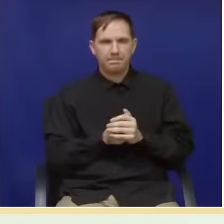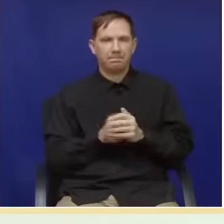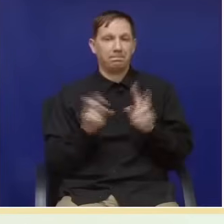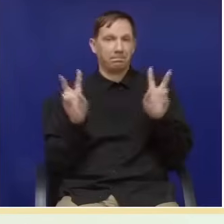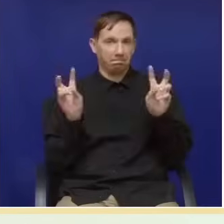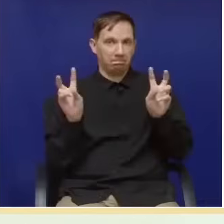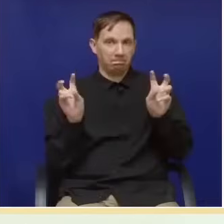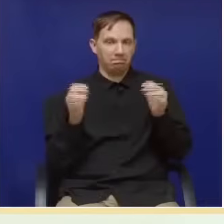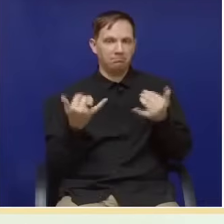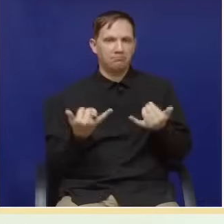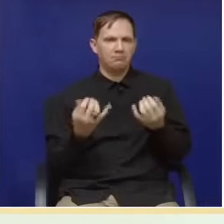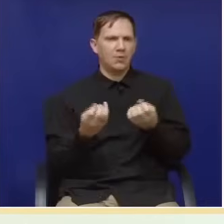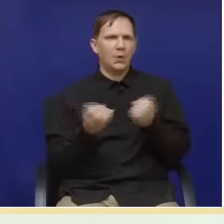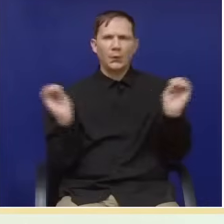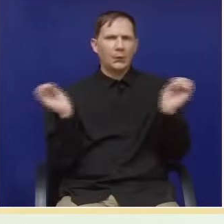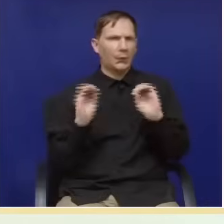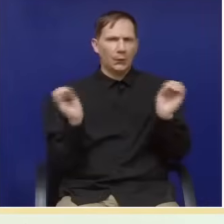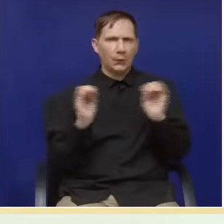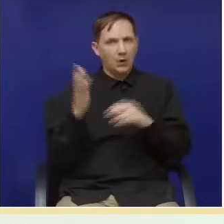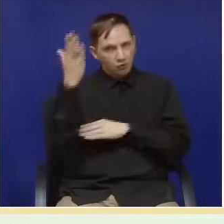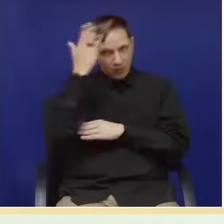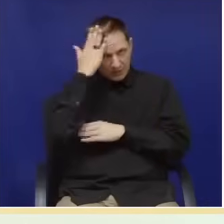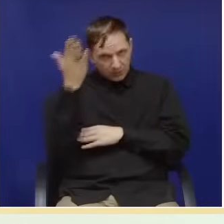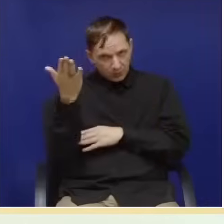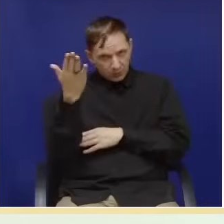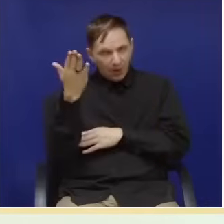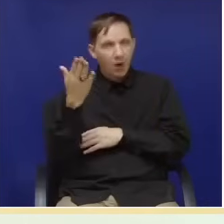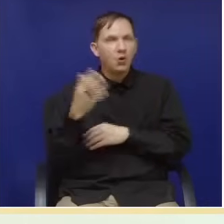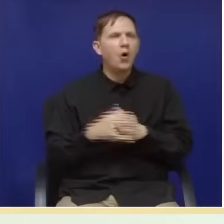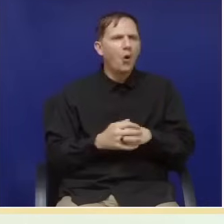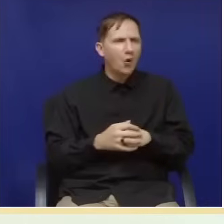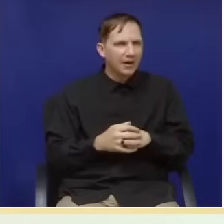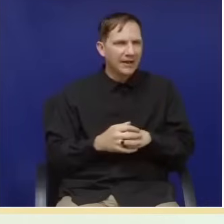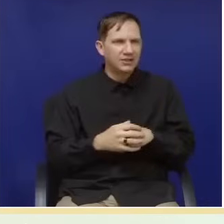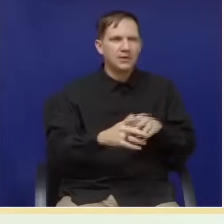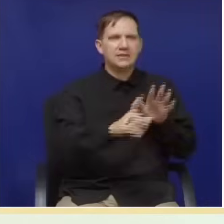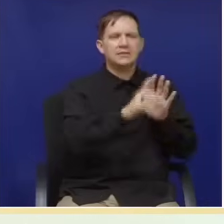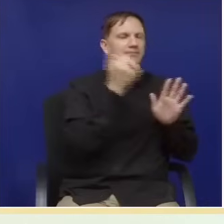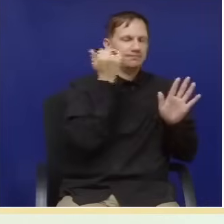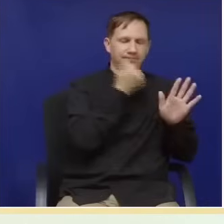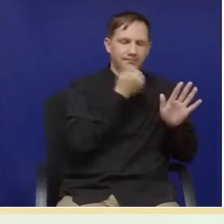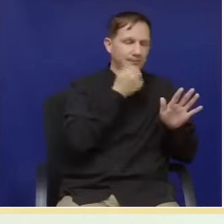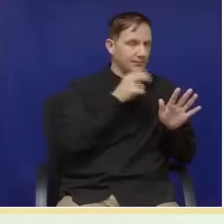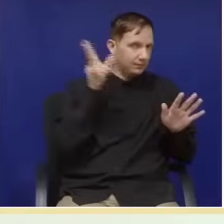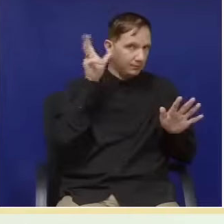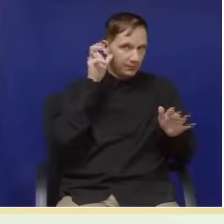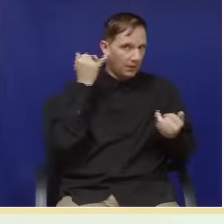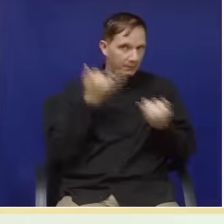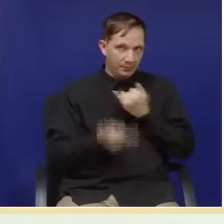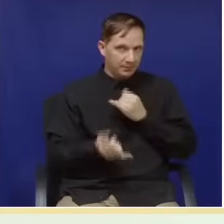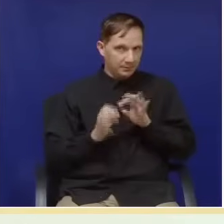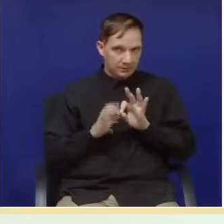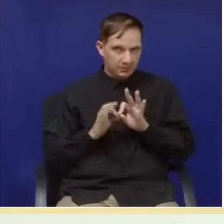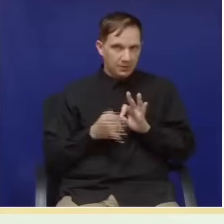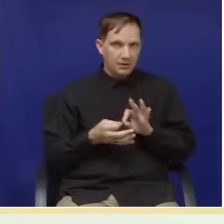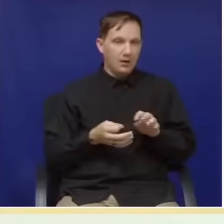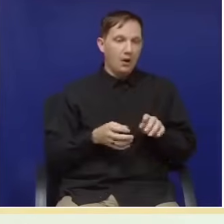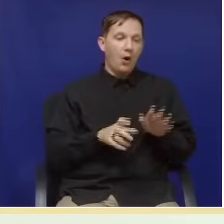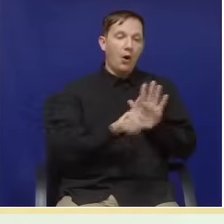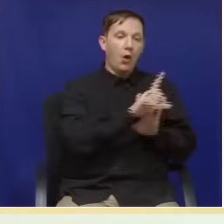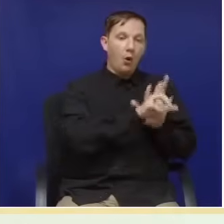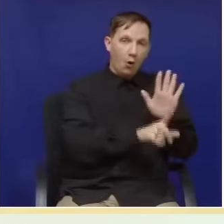of law graduates who are not able to secure articles for at least a period of 3